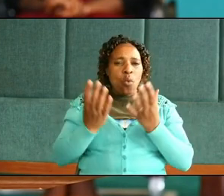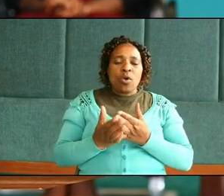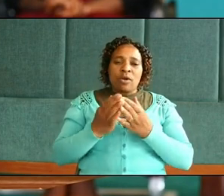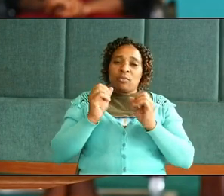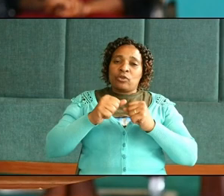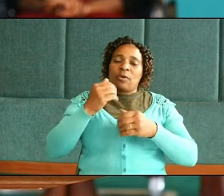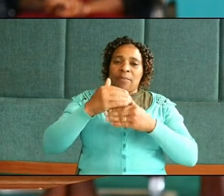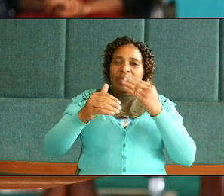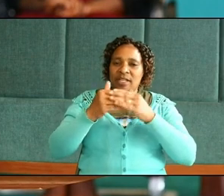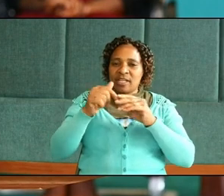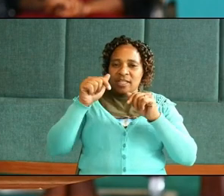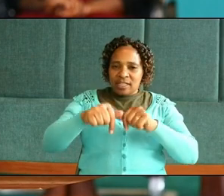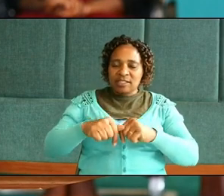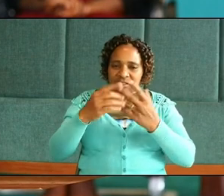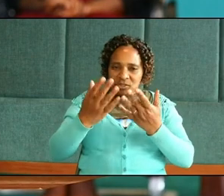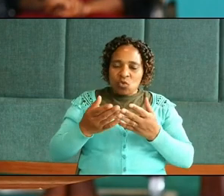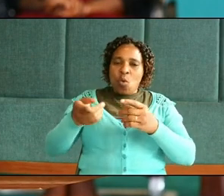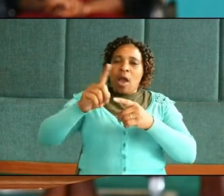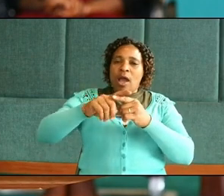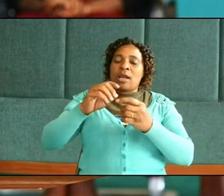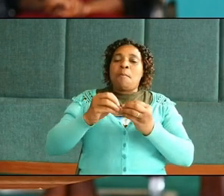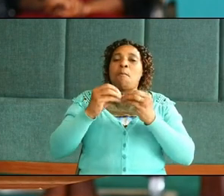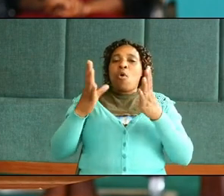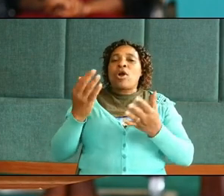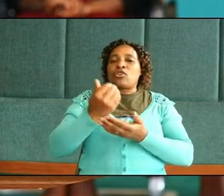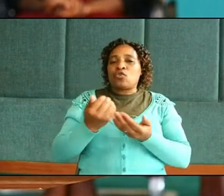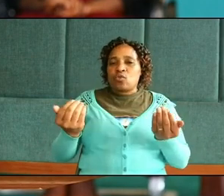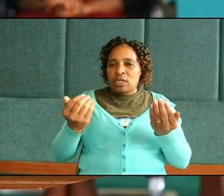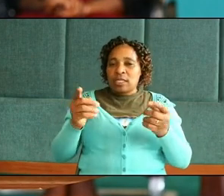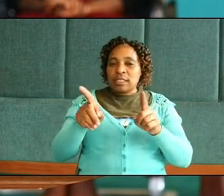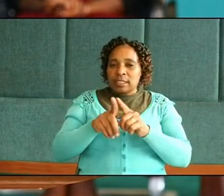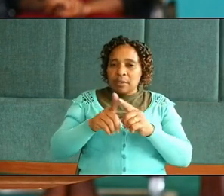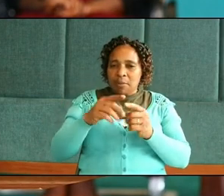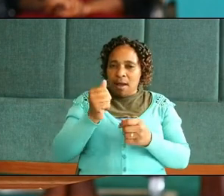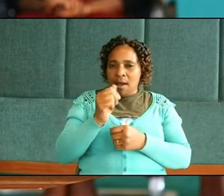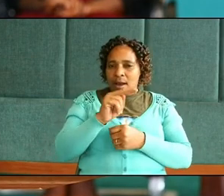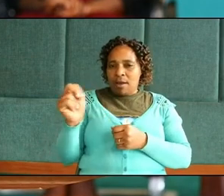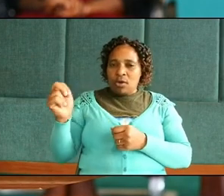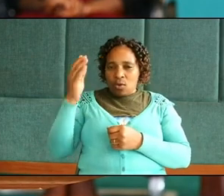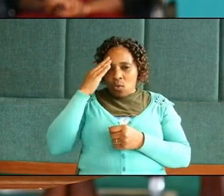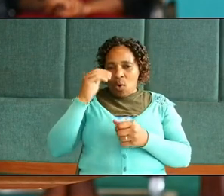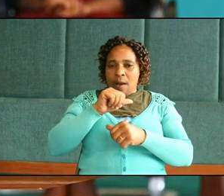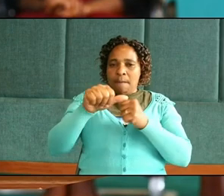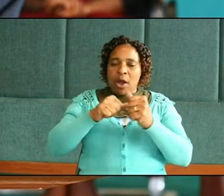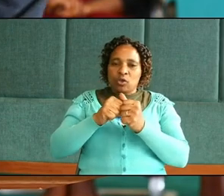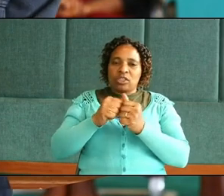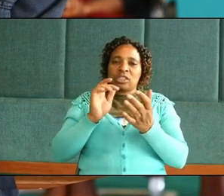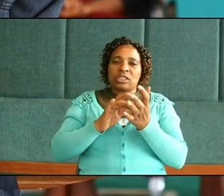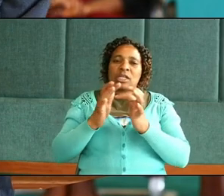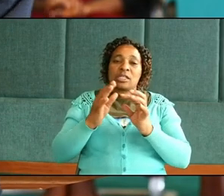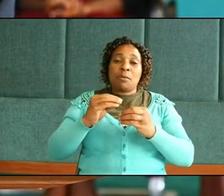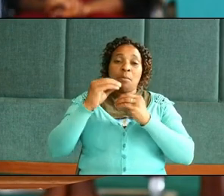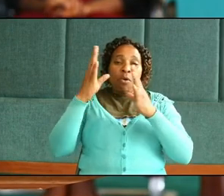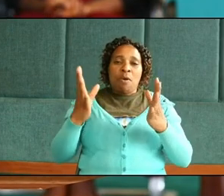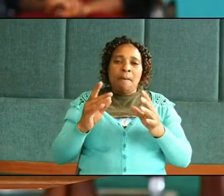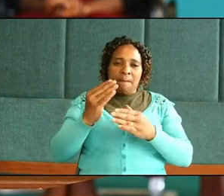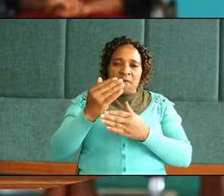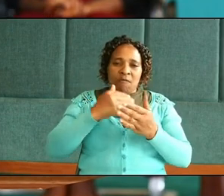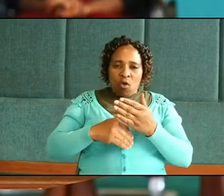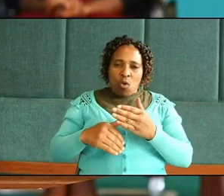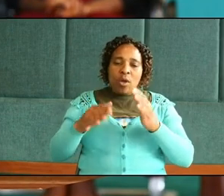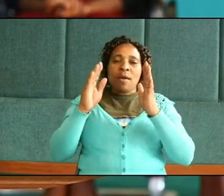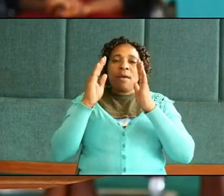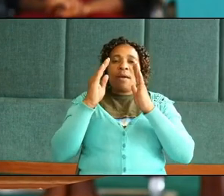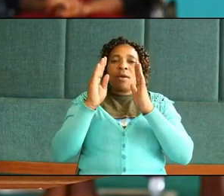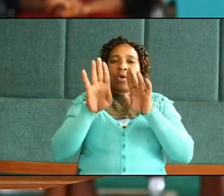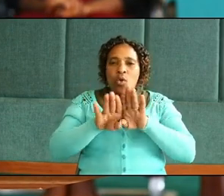build this so that more and more children, like Anna, can get to know more about Jesus. Before I close, I'd like to say a small prayer for